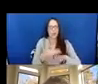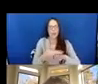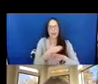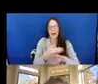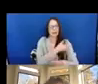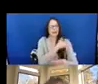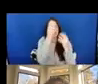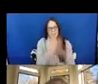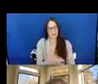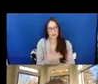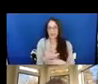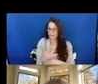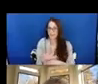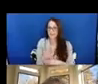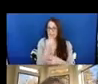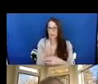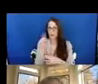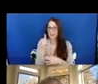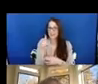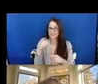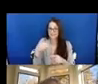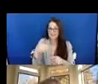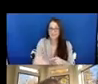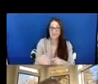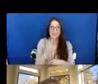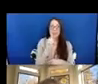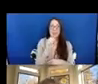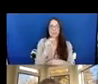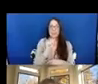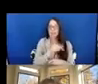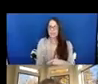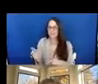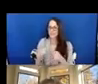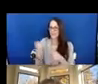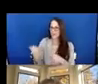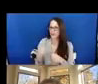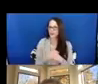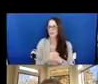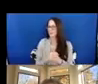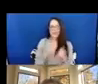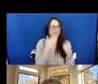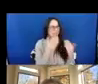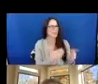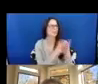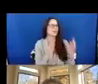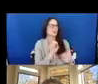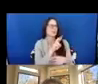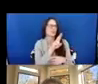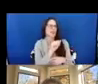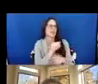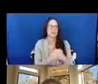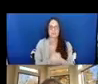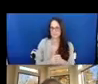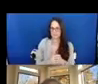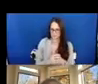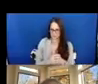did. Donna, I will turn it over to you. Thank you so much, Eva. So, um,